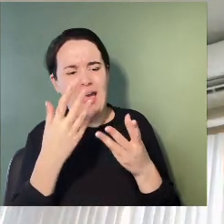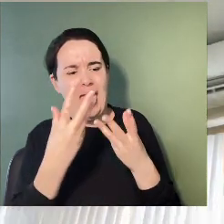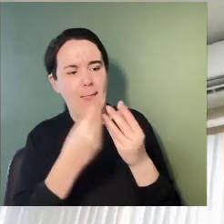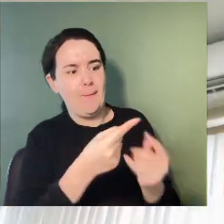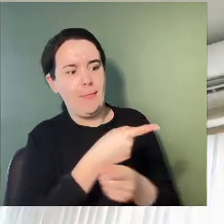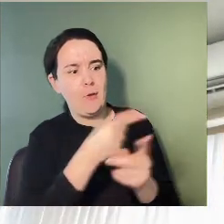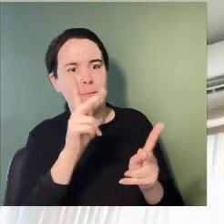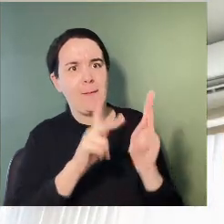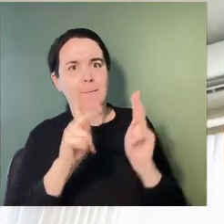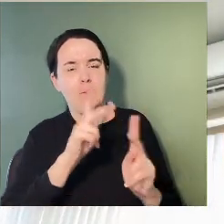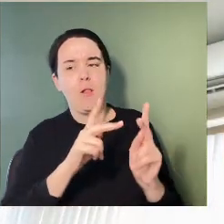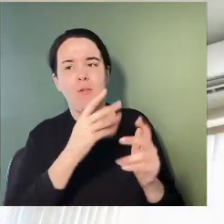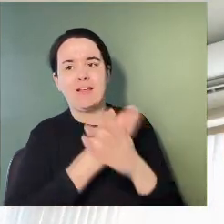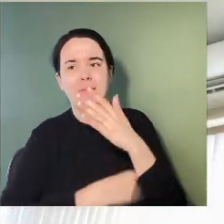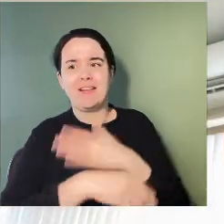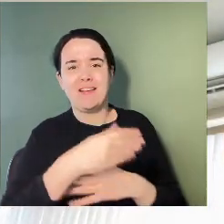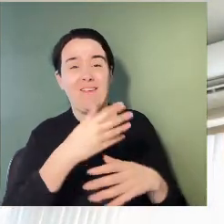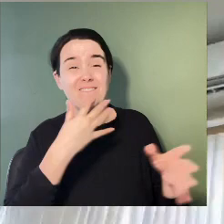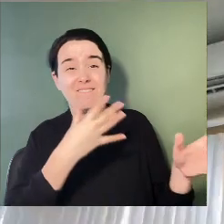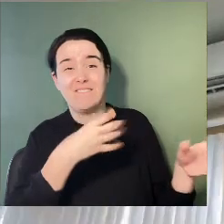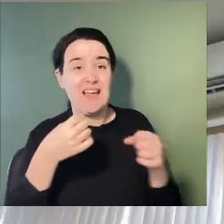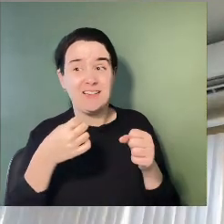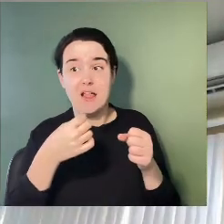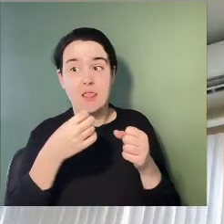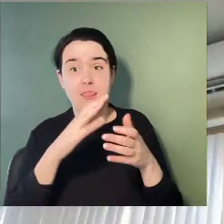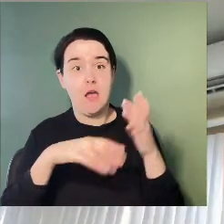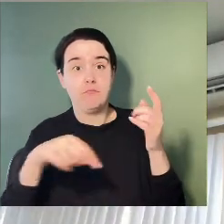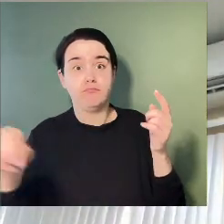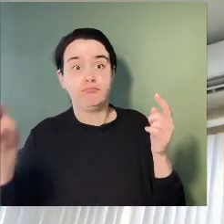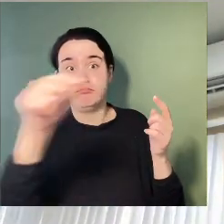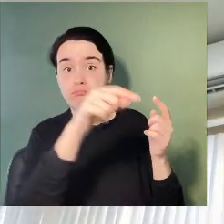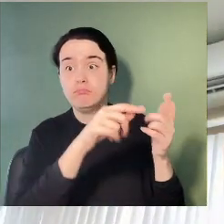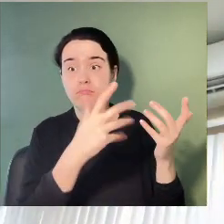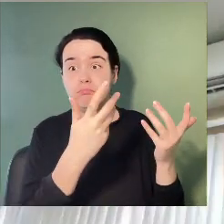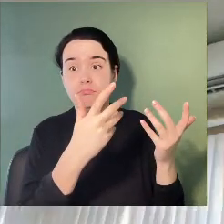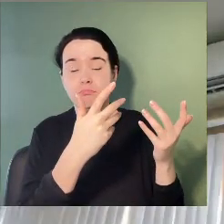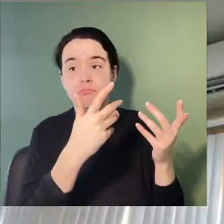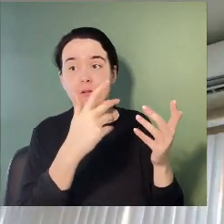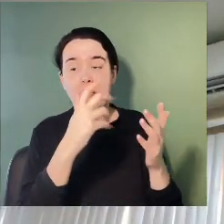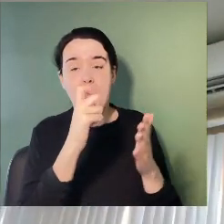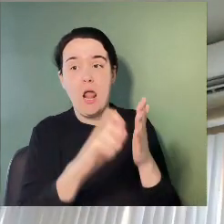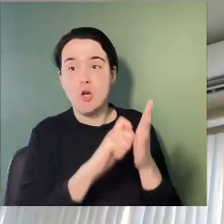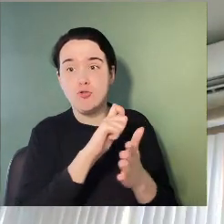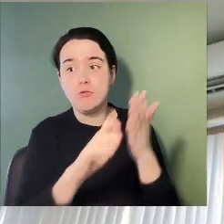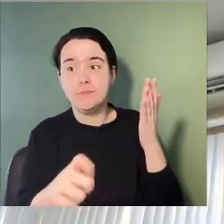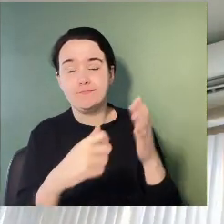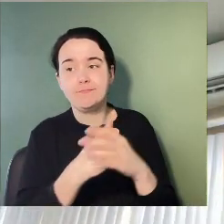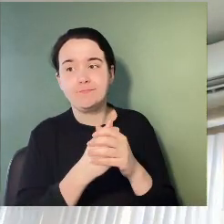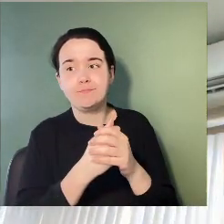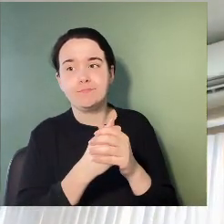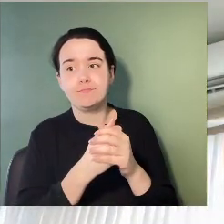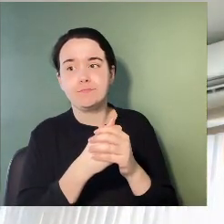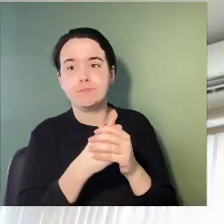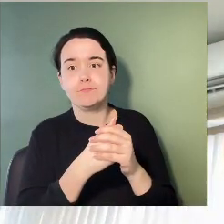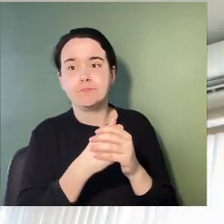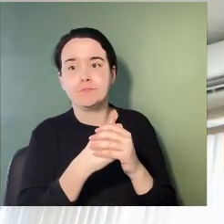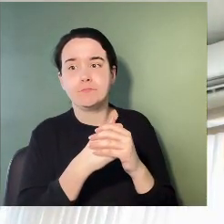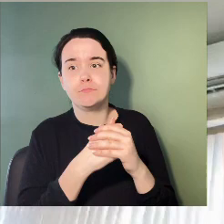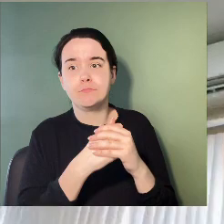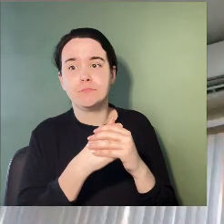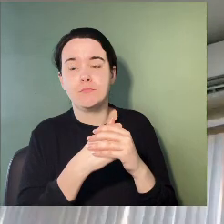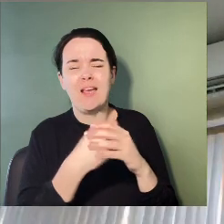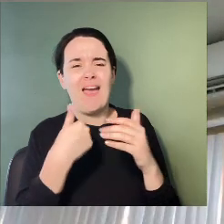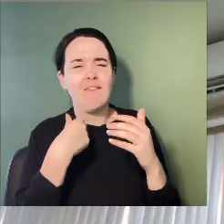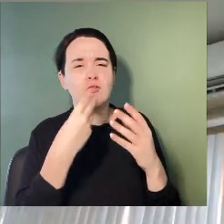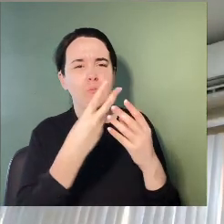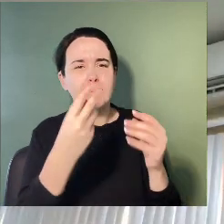the other demographic. Also, during election, we have hearing aids, brailles, that we had some